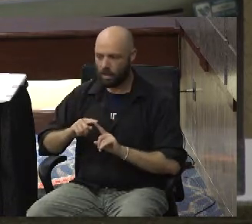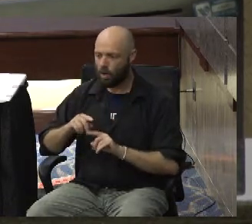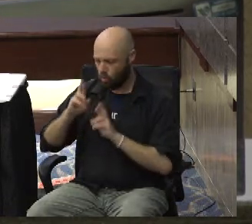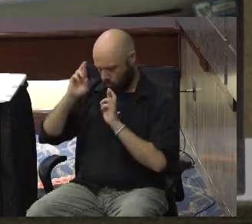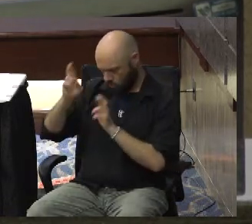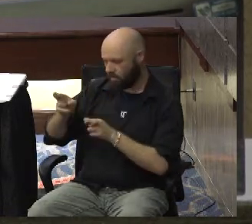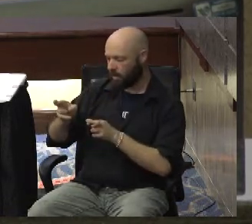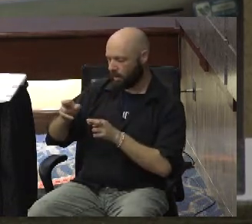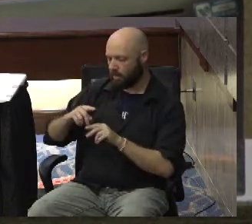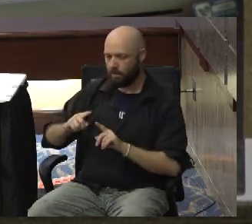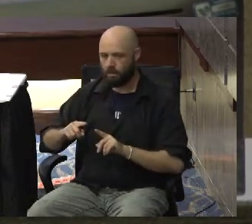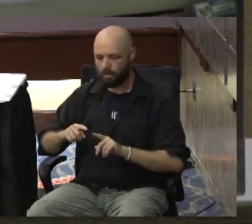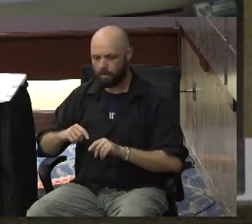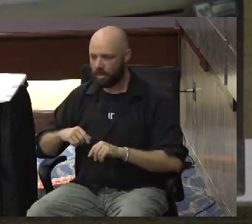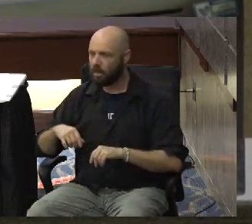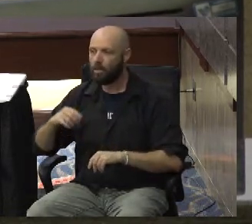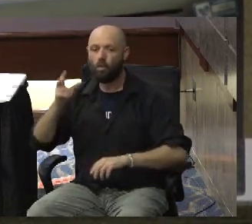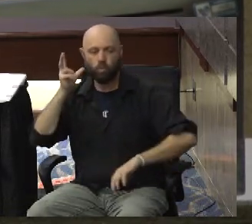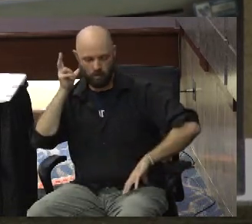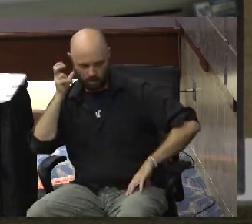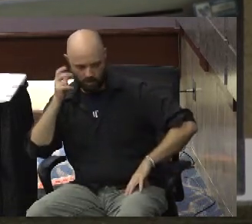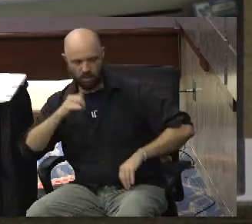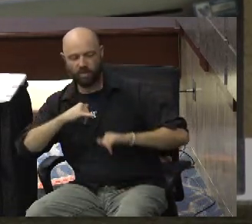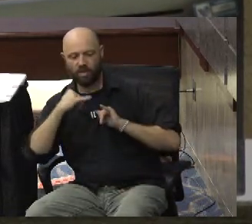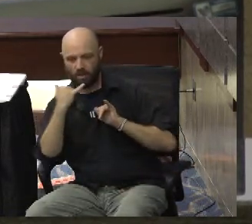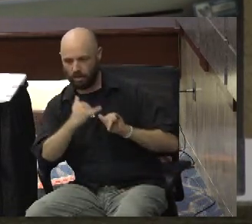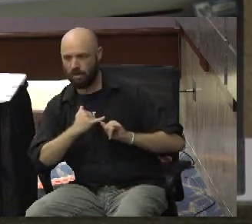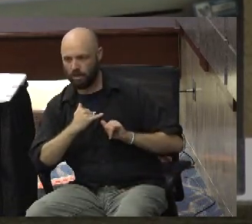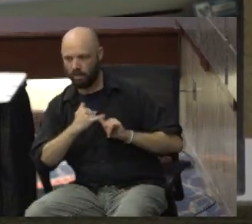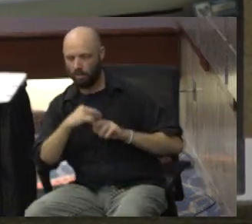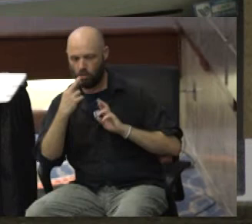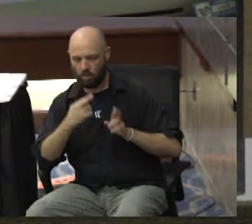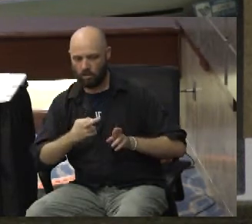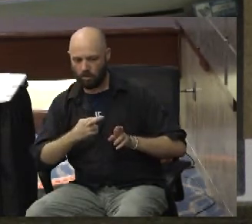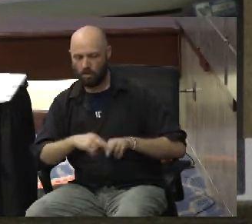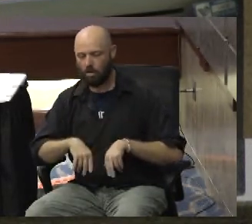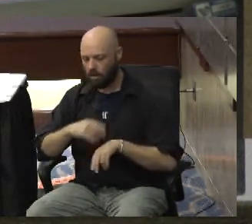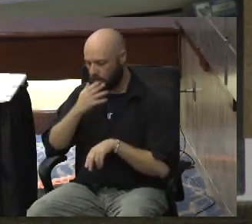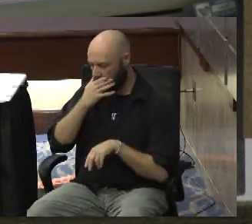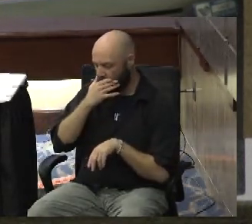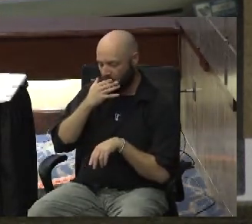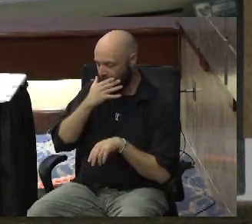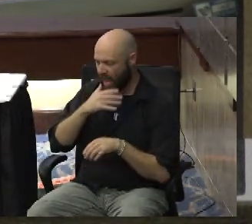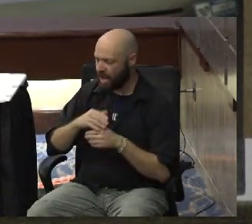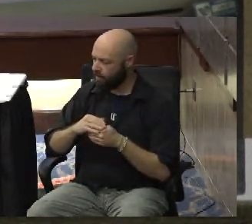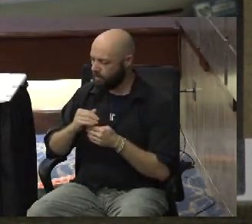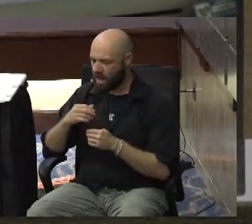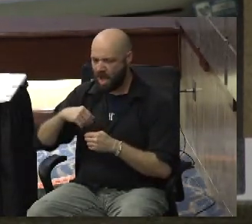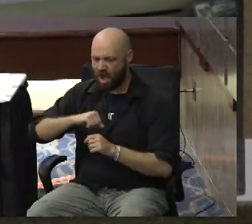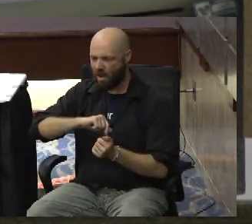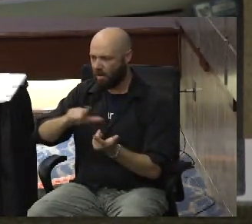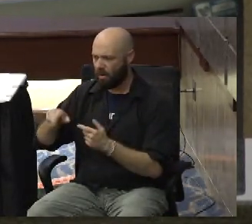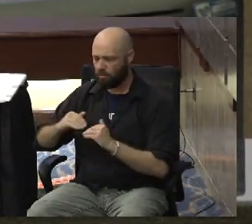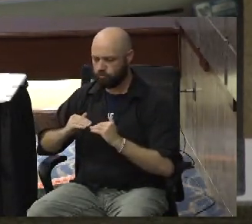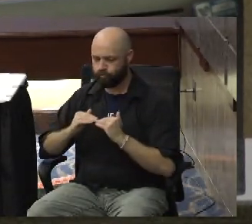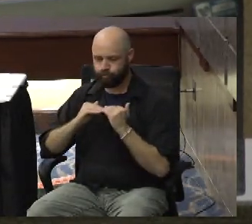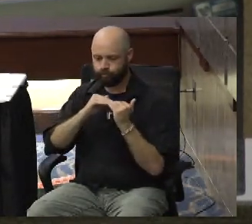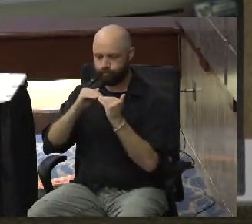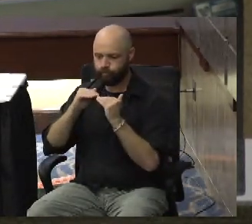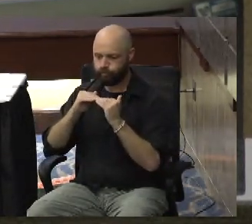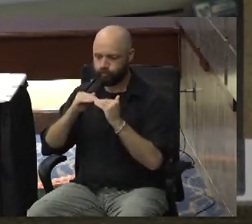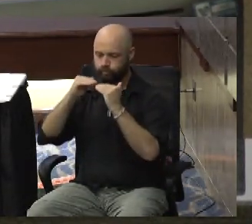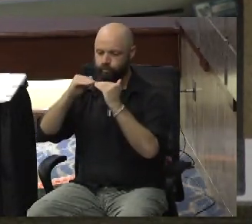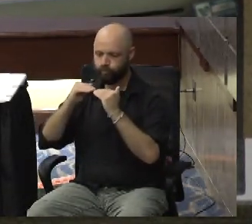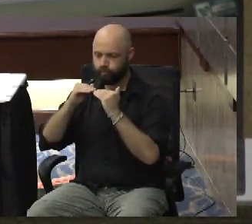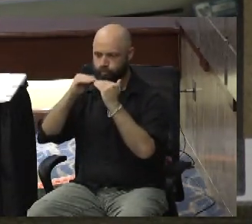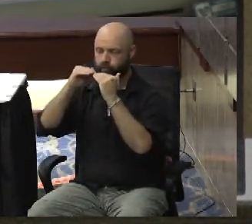a critical listening that occurs and a sharpening that happens through the relationships that